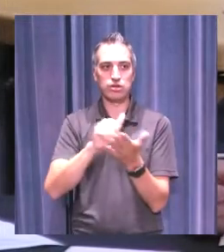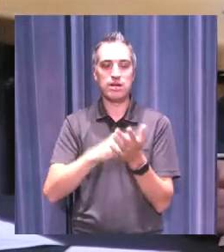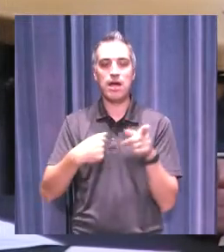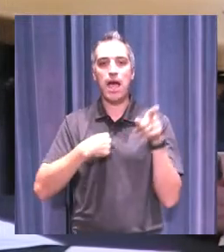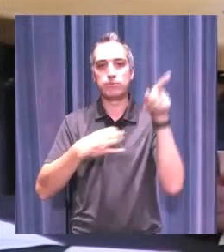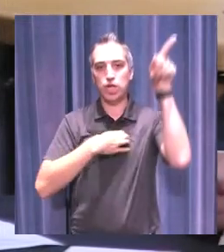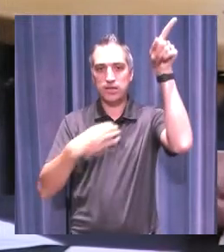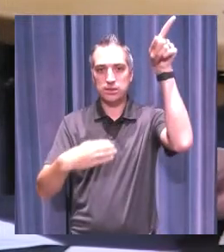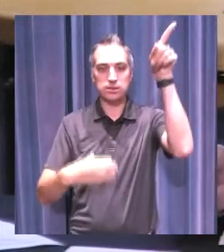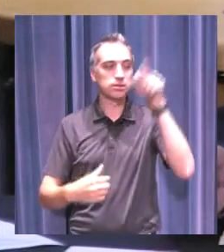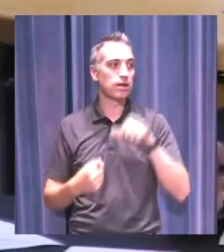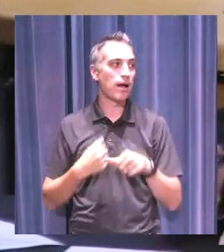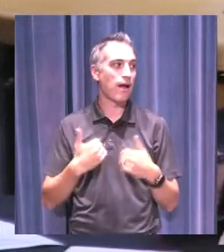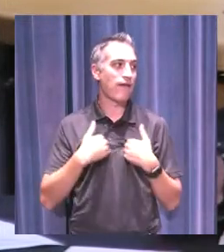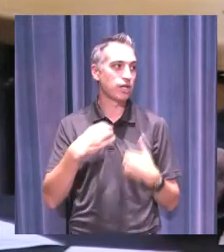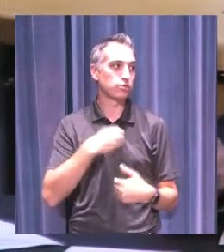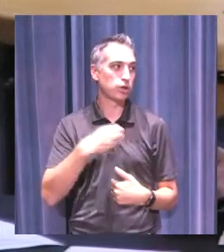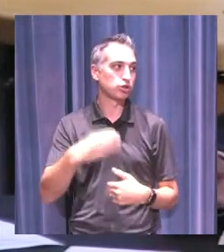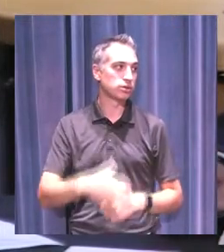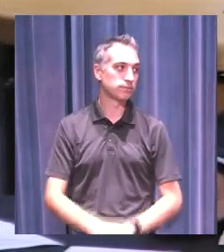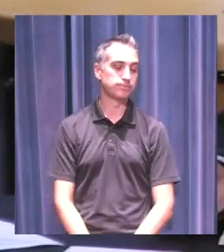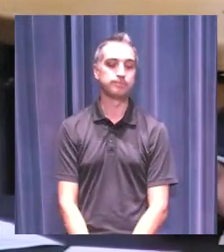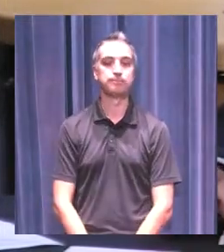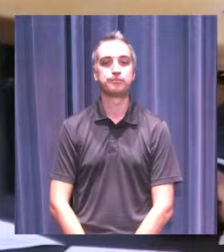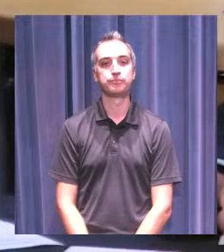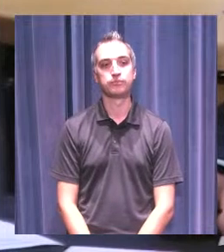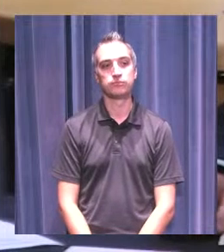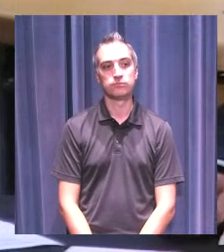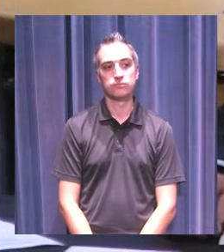object. We have an objection.